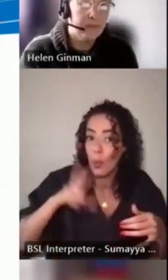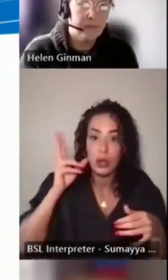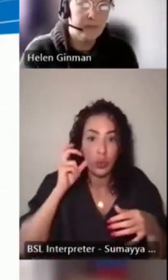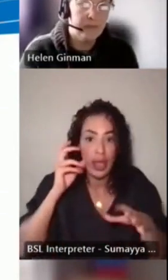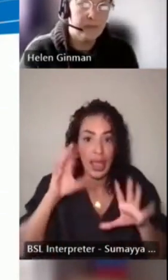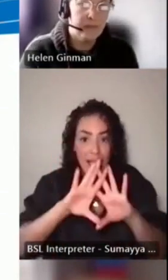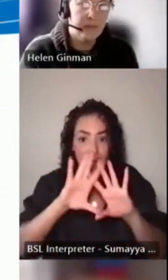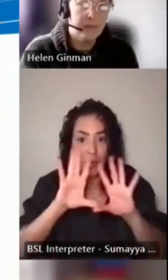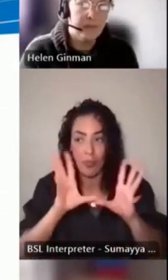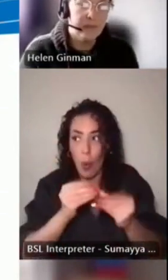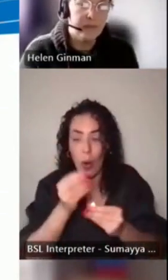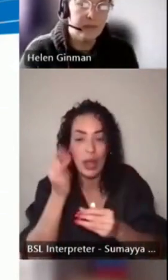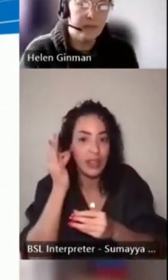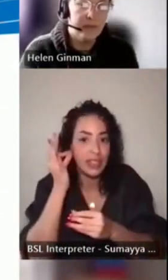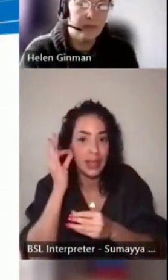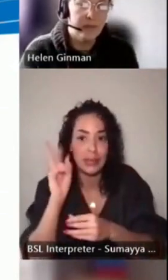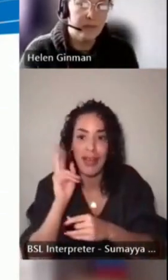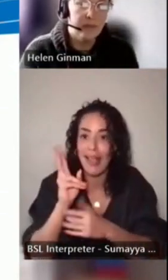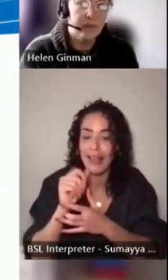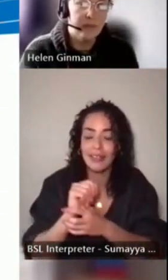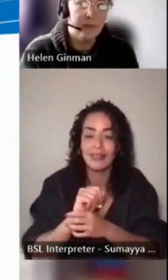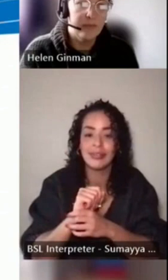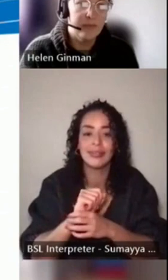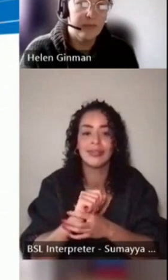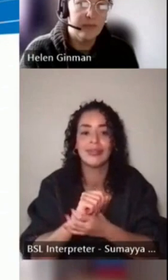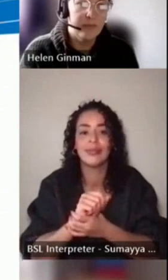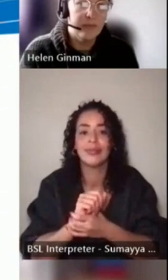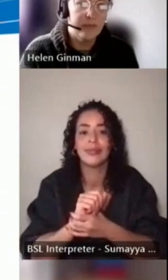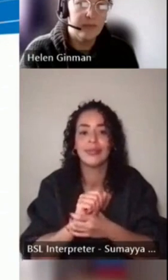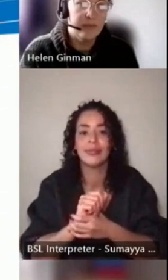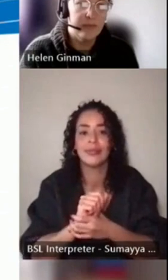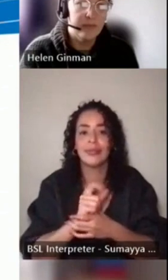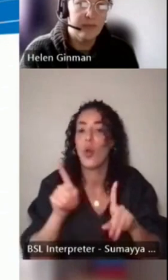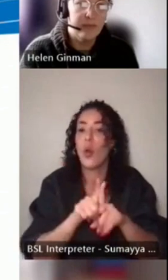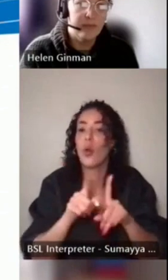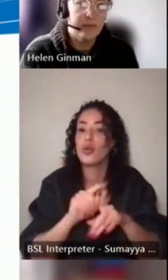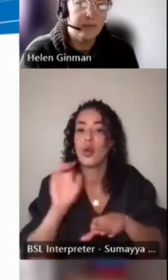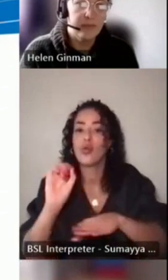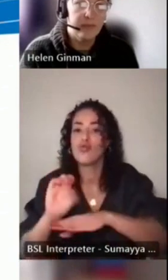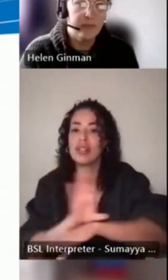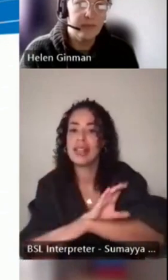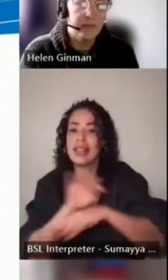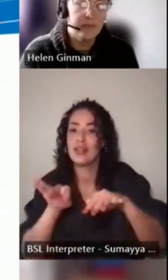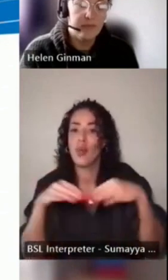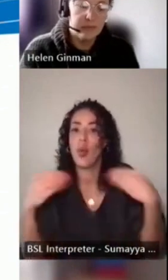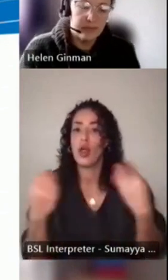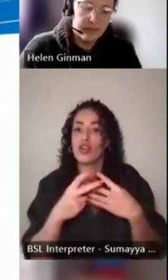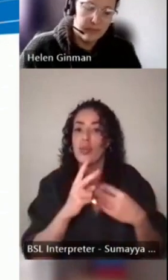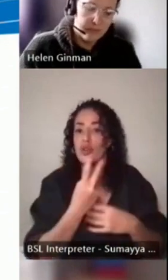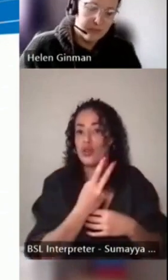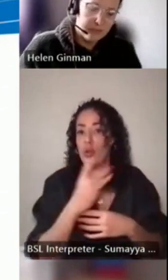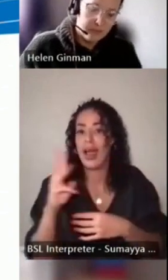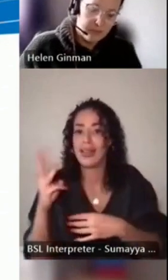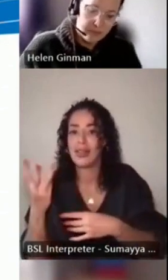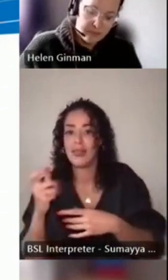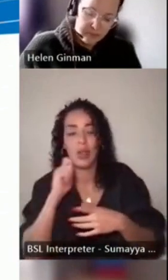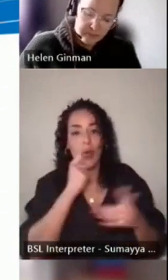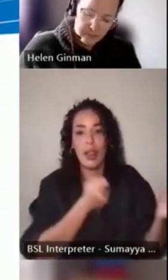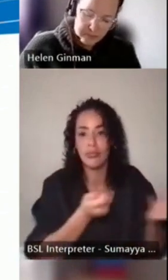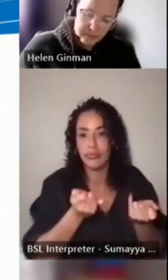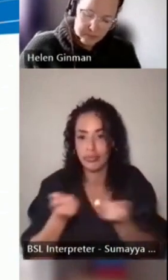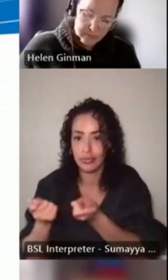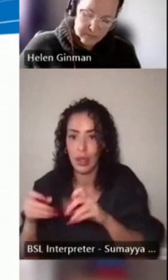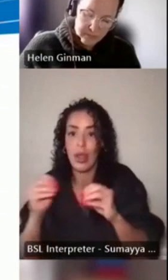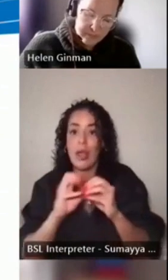the tips again. We are also running our resilience workshop 2 and 3 again, and we will